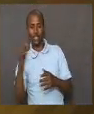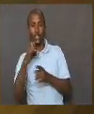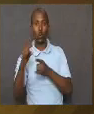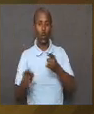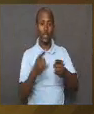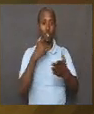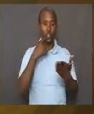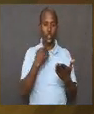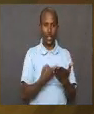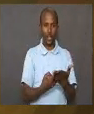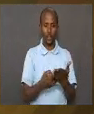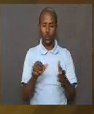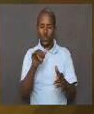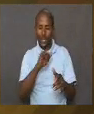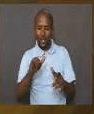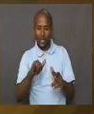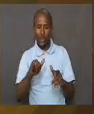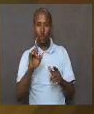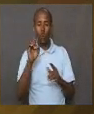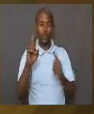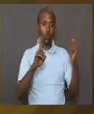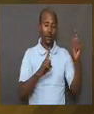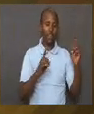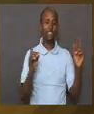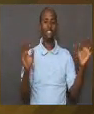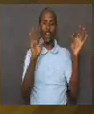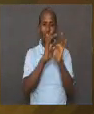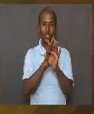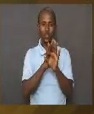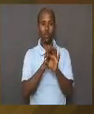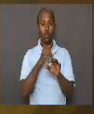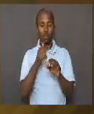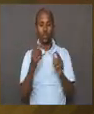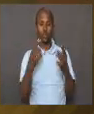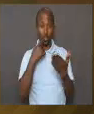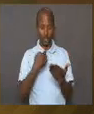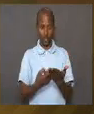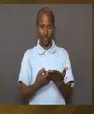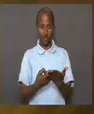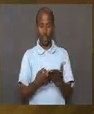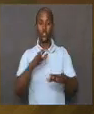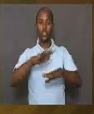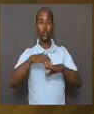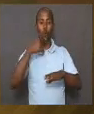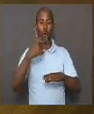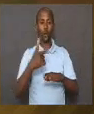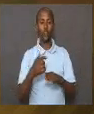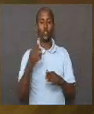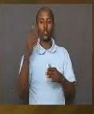of checking whether it is a one-to-one function. It is called